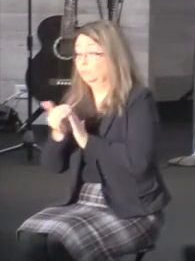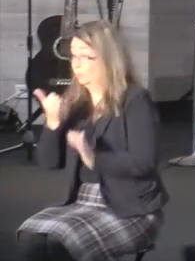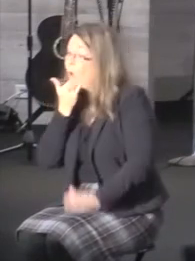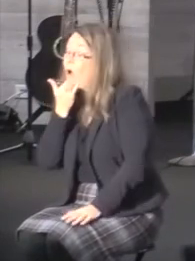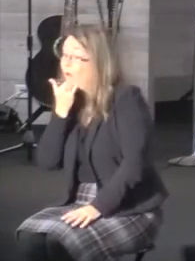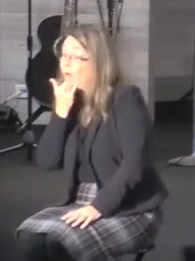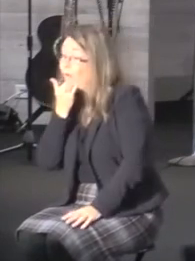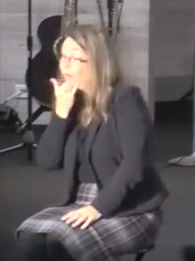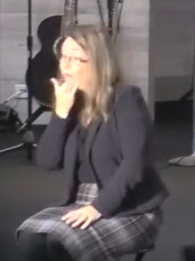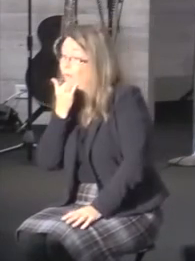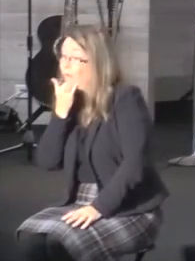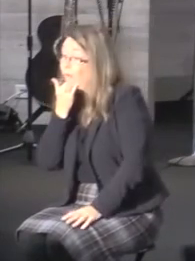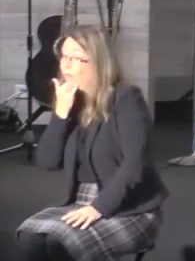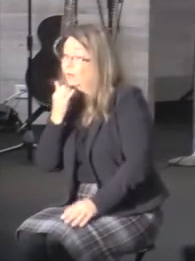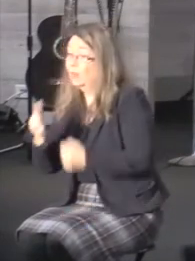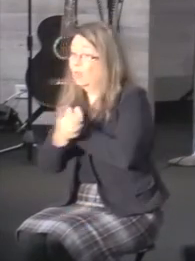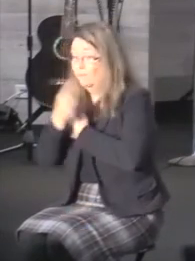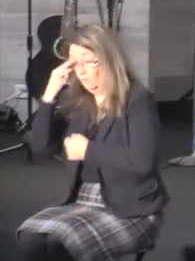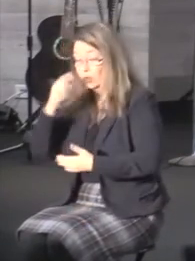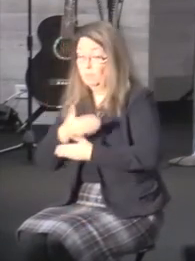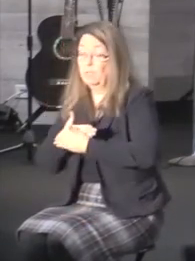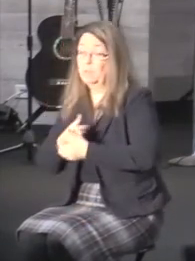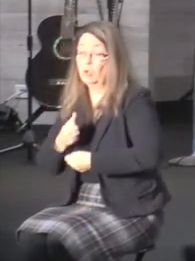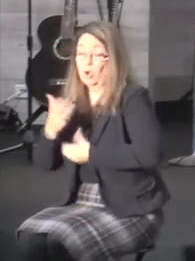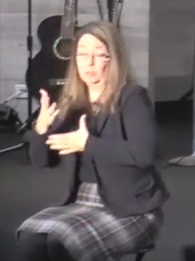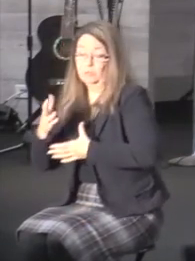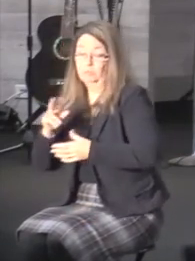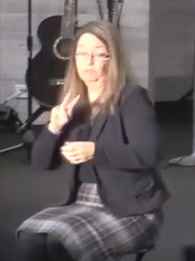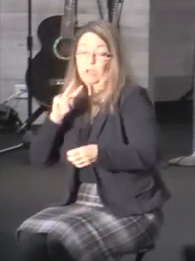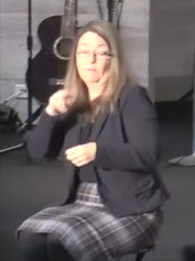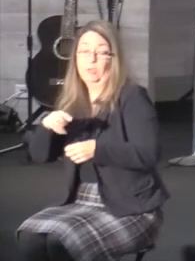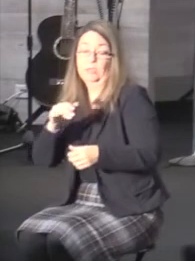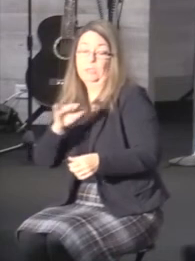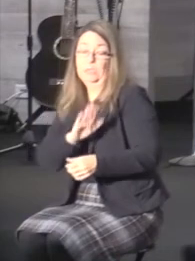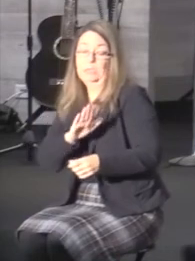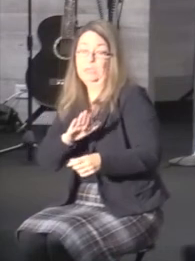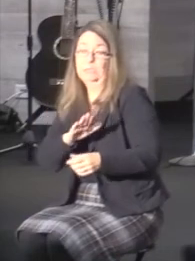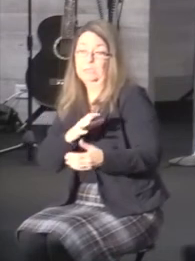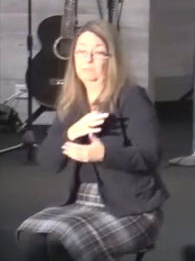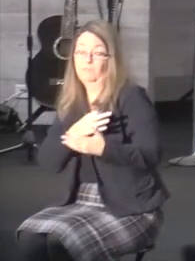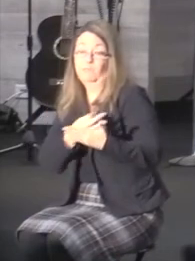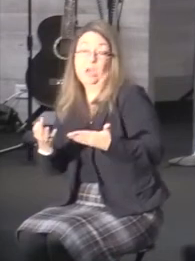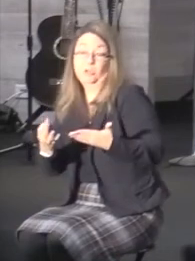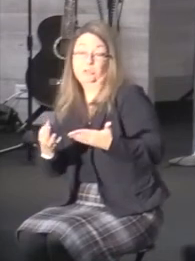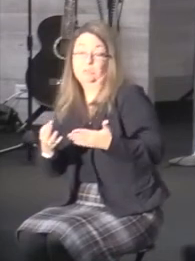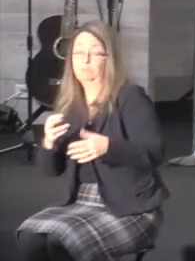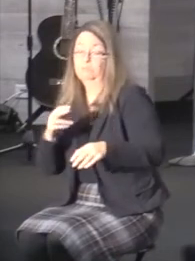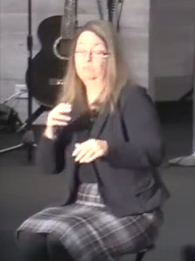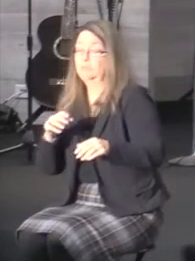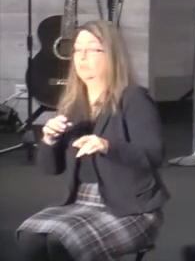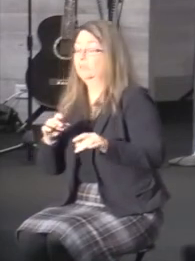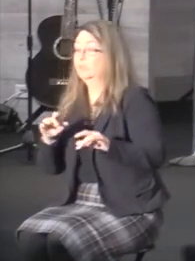wrong. The love for her child will cause her to overlook his misgivings and his failures. It will cause her to